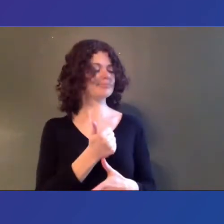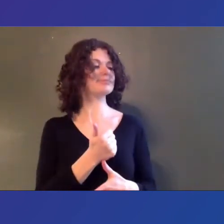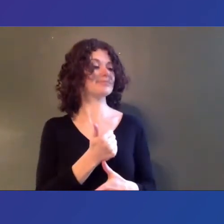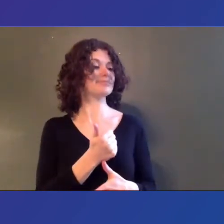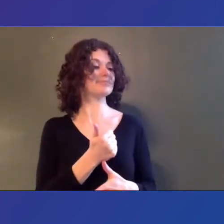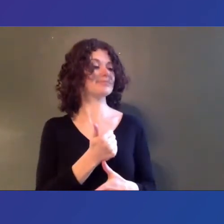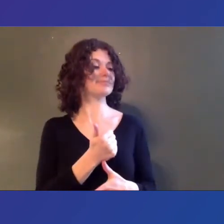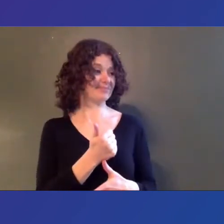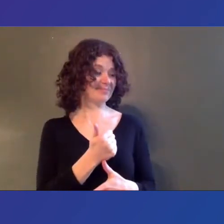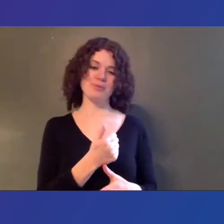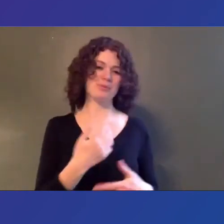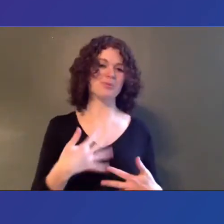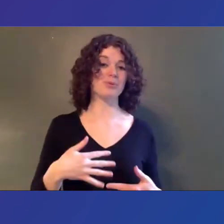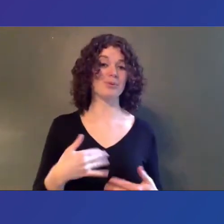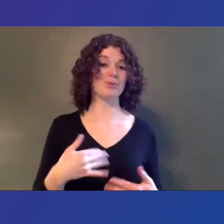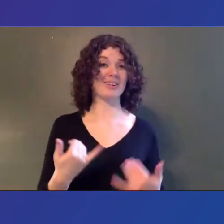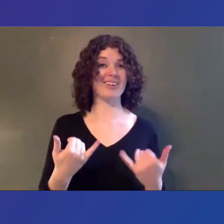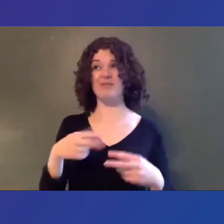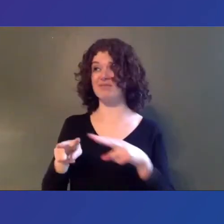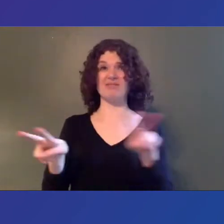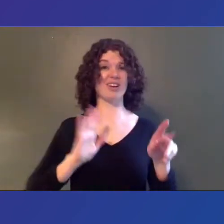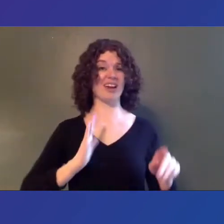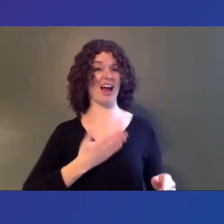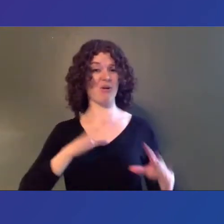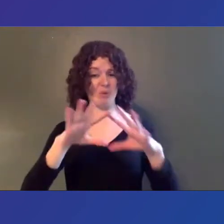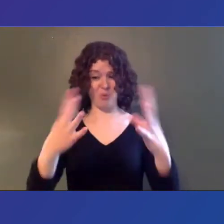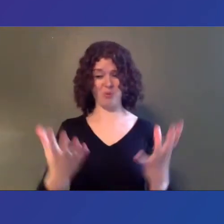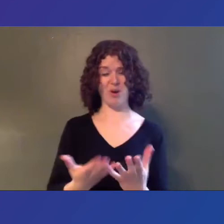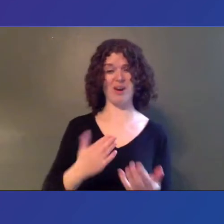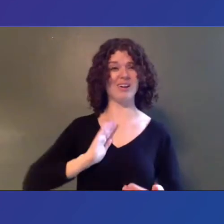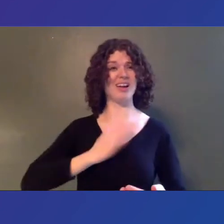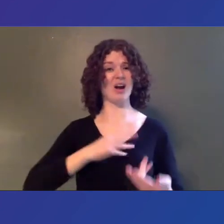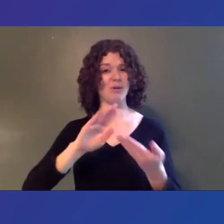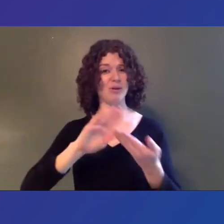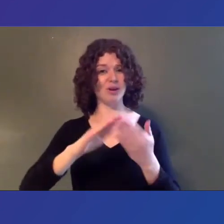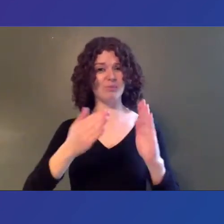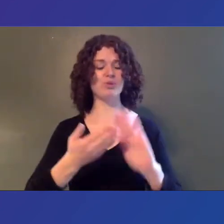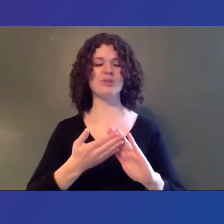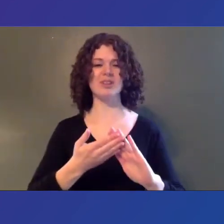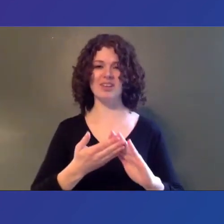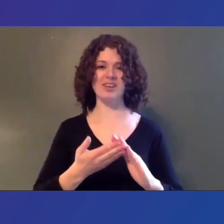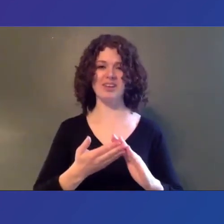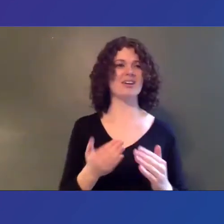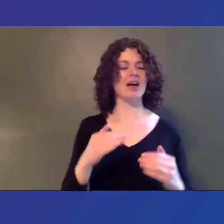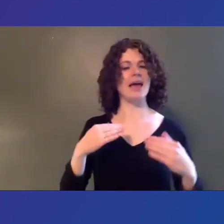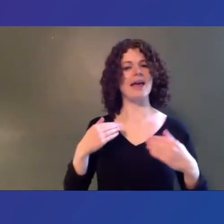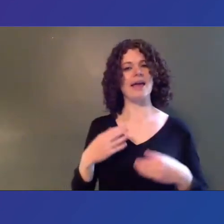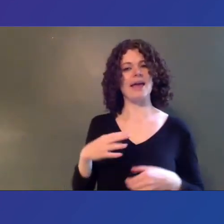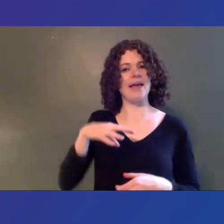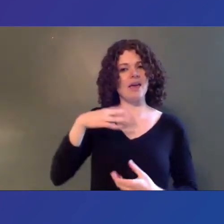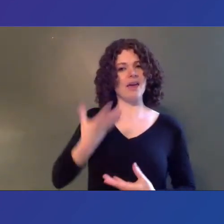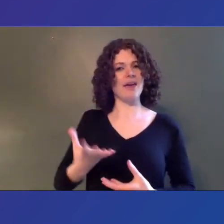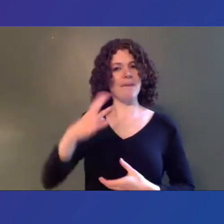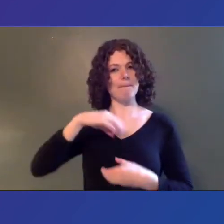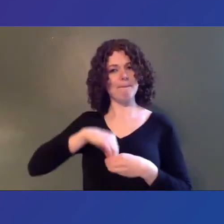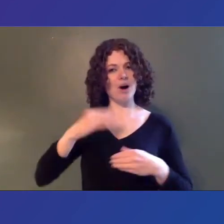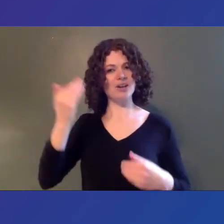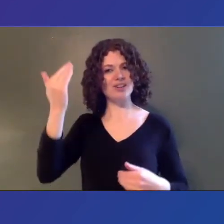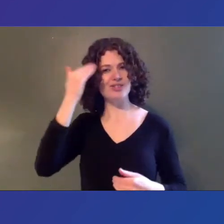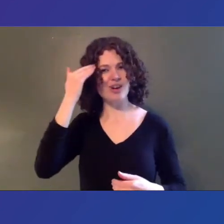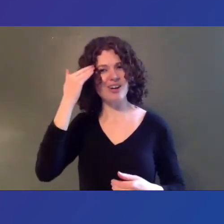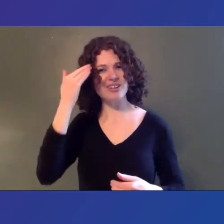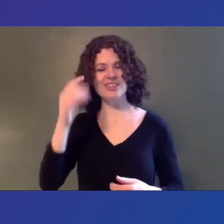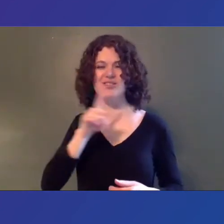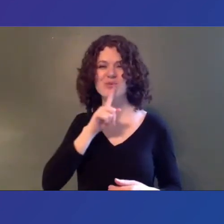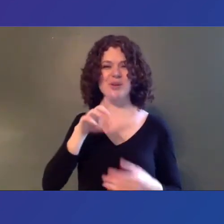so much that disconnects us from our embodied knowledge. There is such a thing as embodied knowledge, the knowledge of self and your surroundings and your community through the